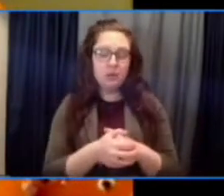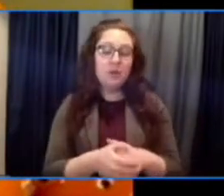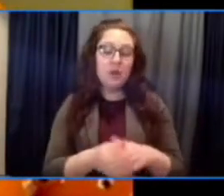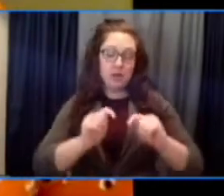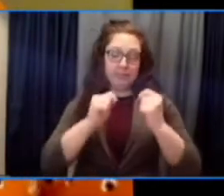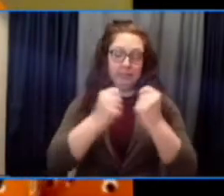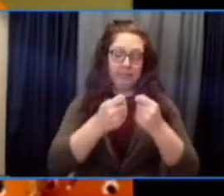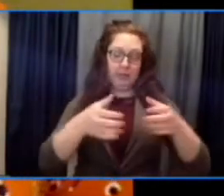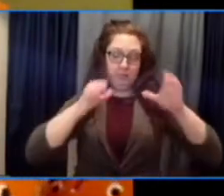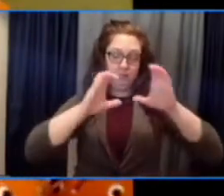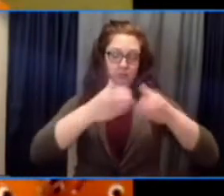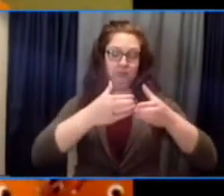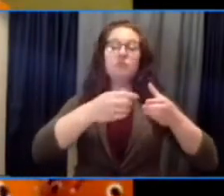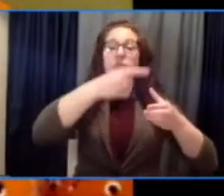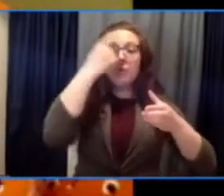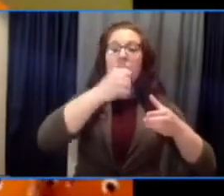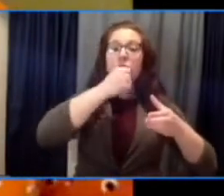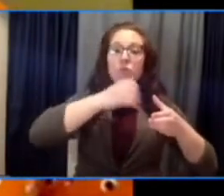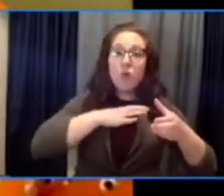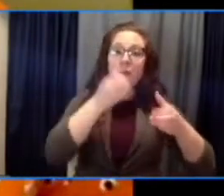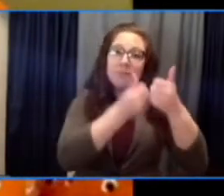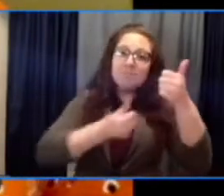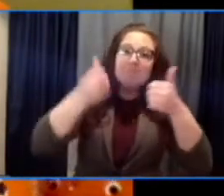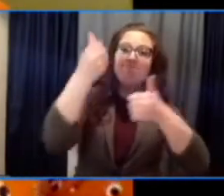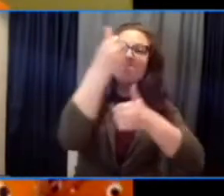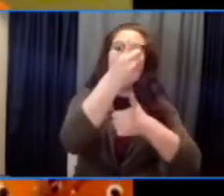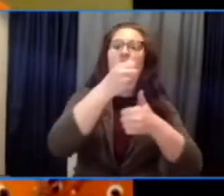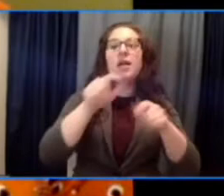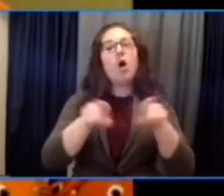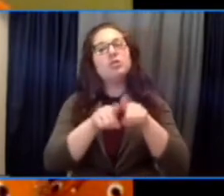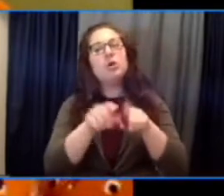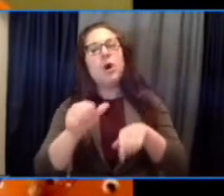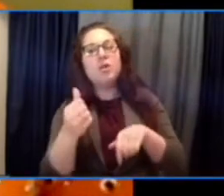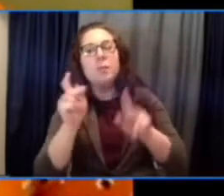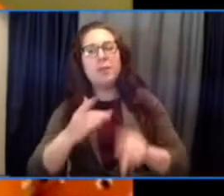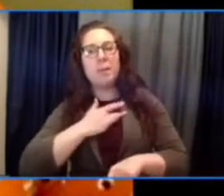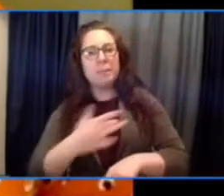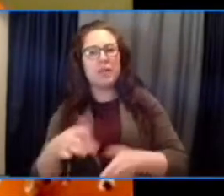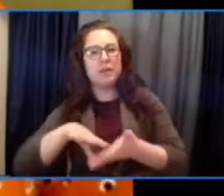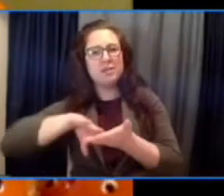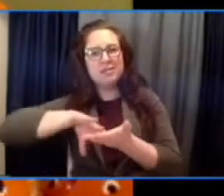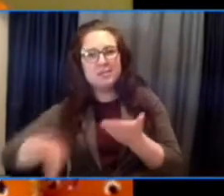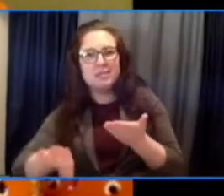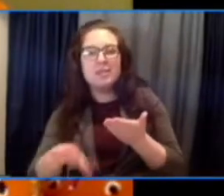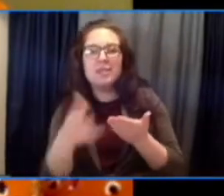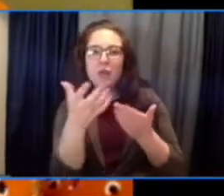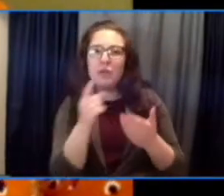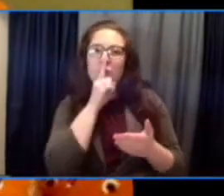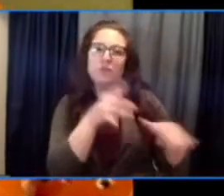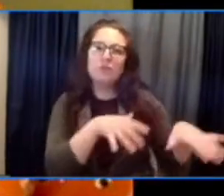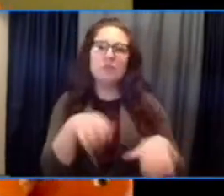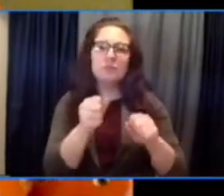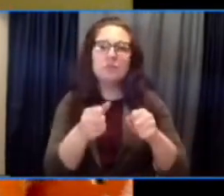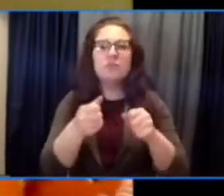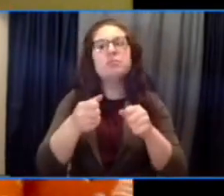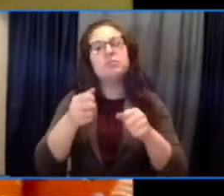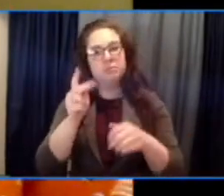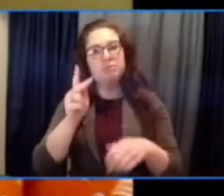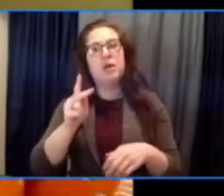made up of system-impacted folks who wanted to take policy into their own hands. And in March